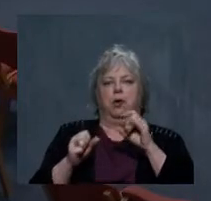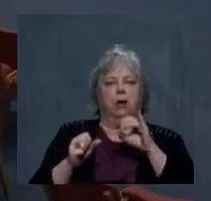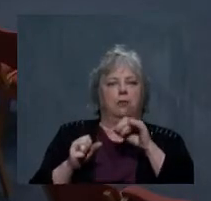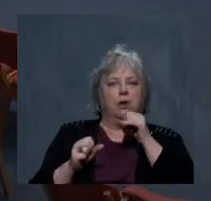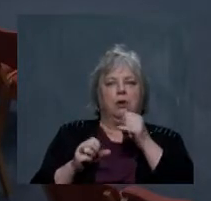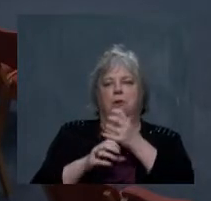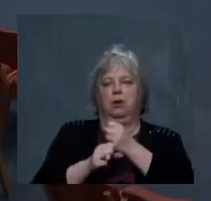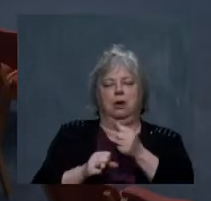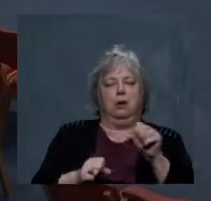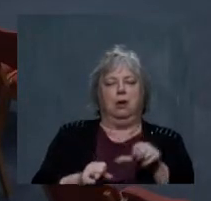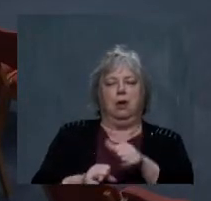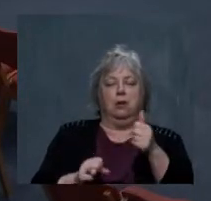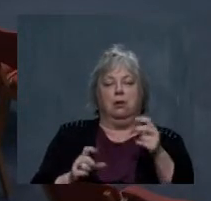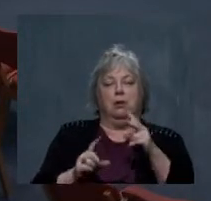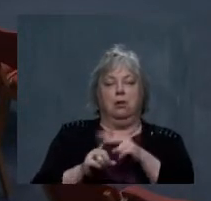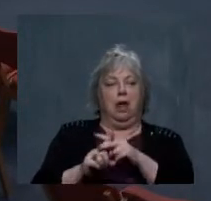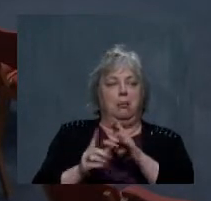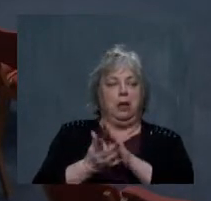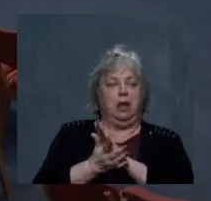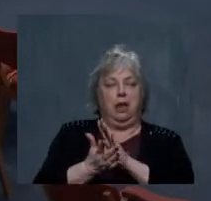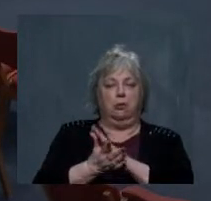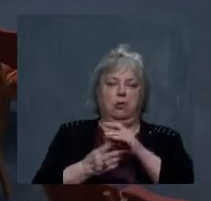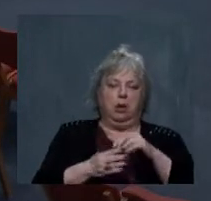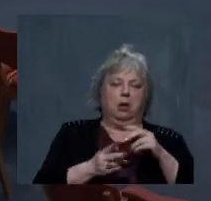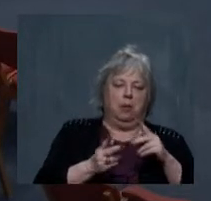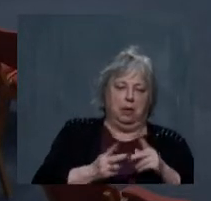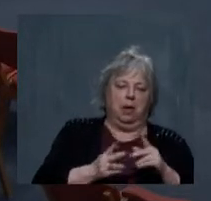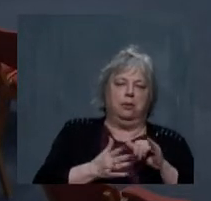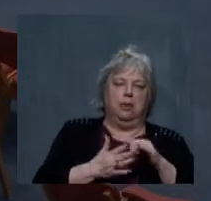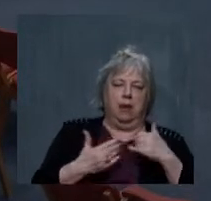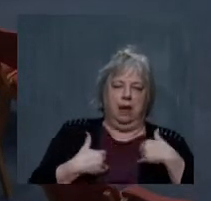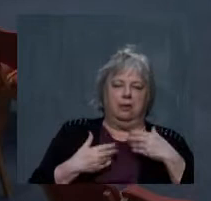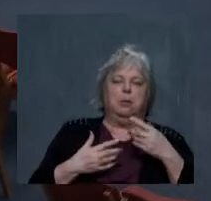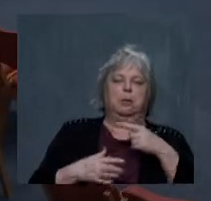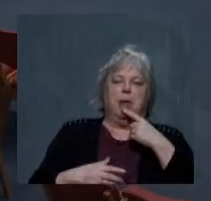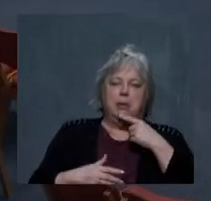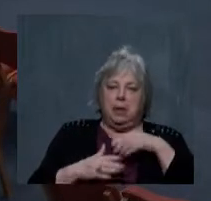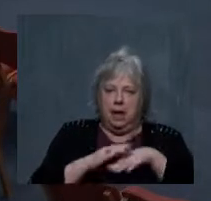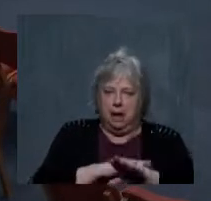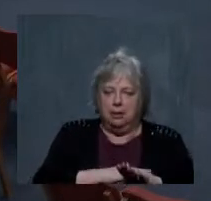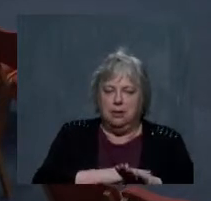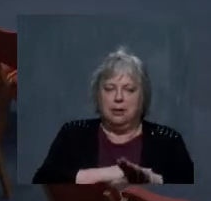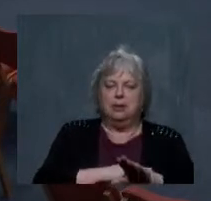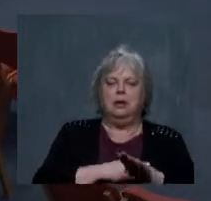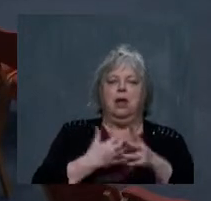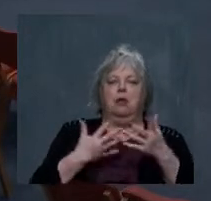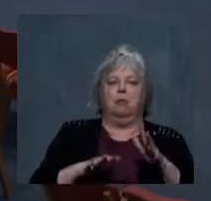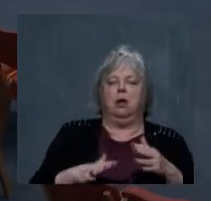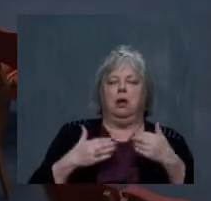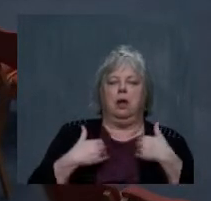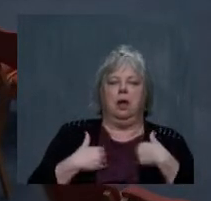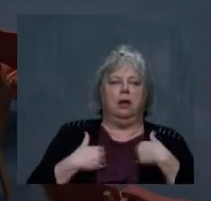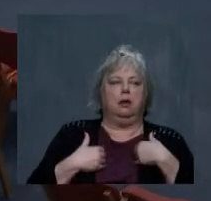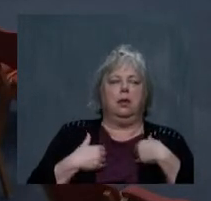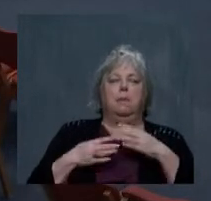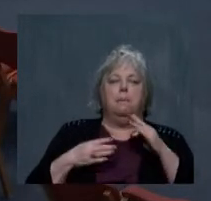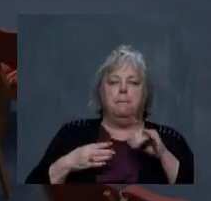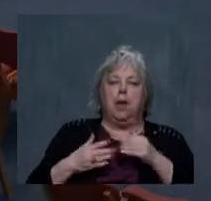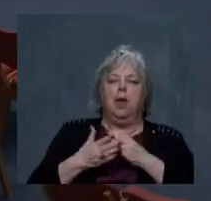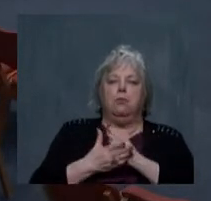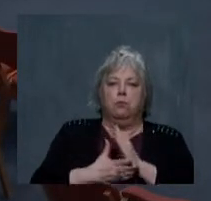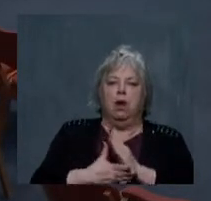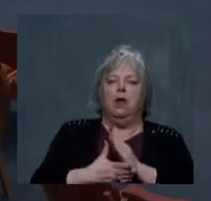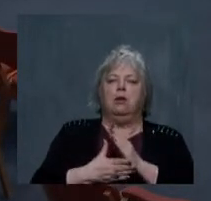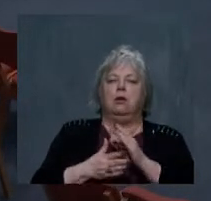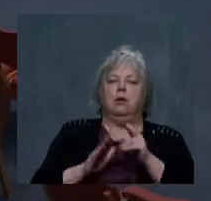application in a location where there's public access and already has by right zoning for